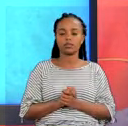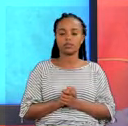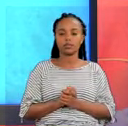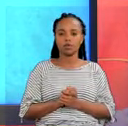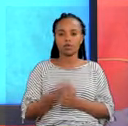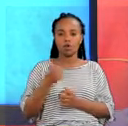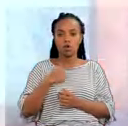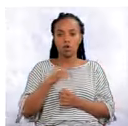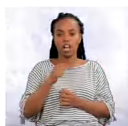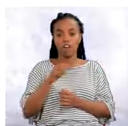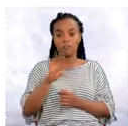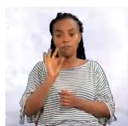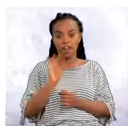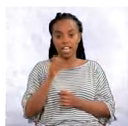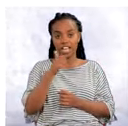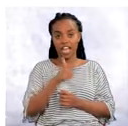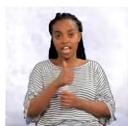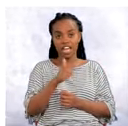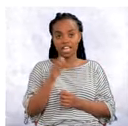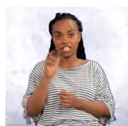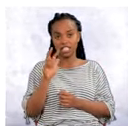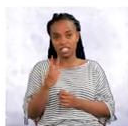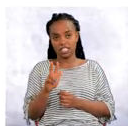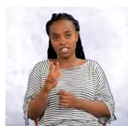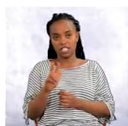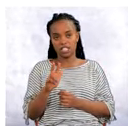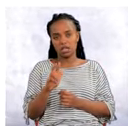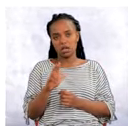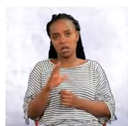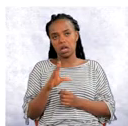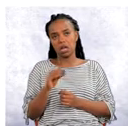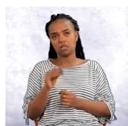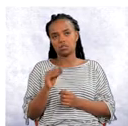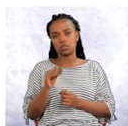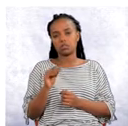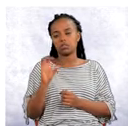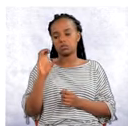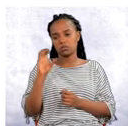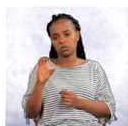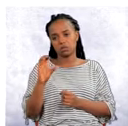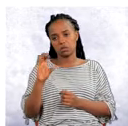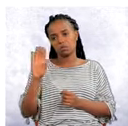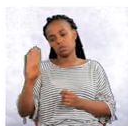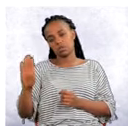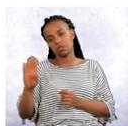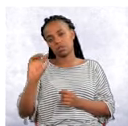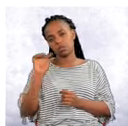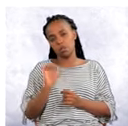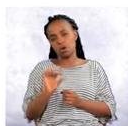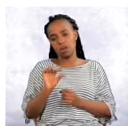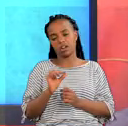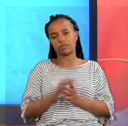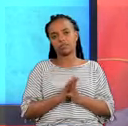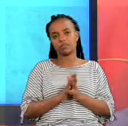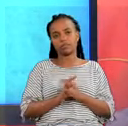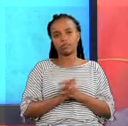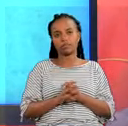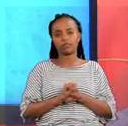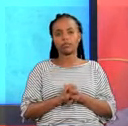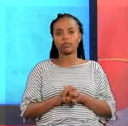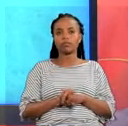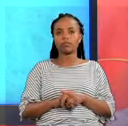you can find A3 and B is one smaller, and you can find C. So here